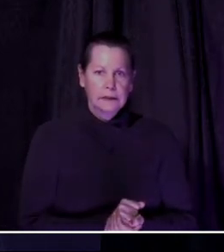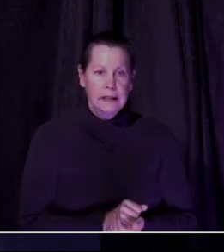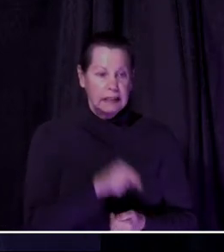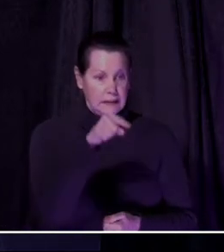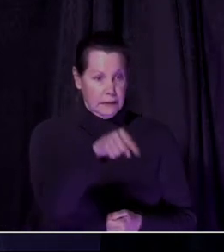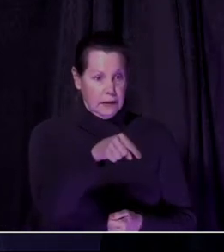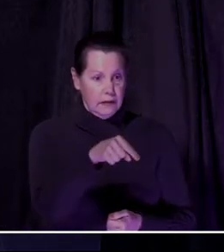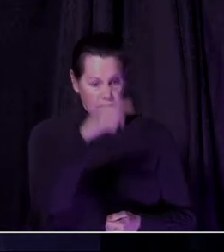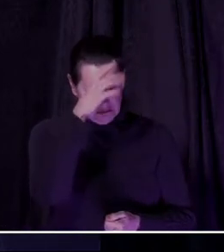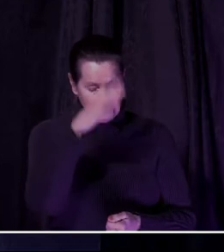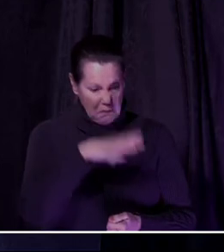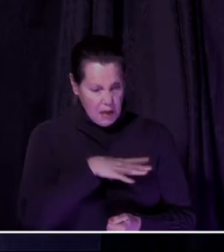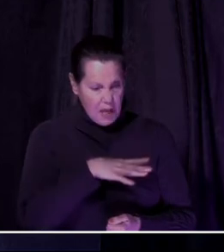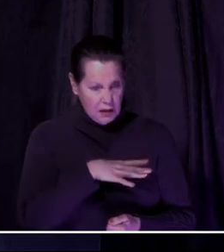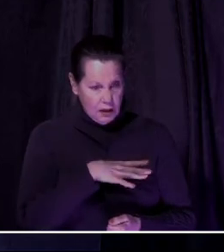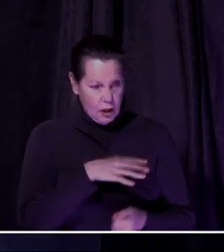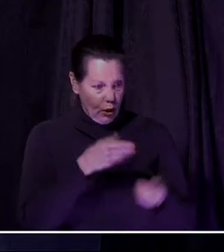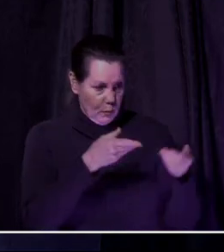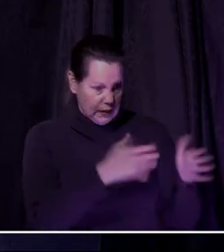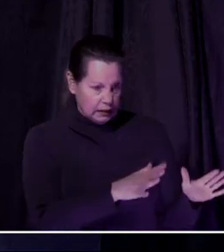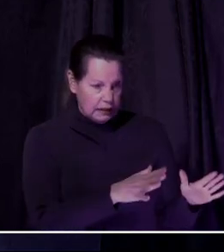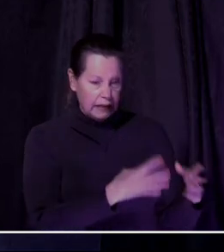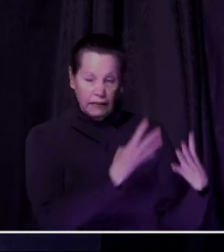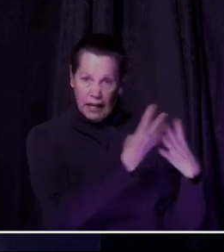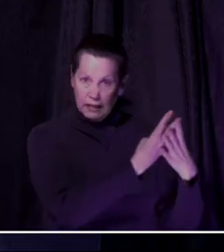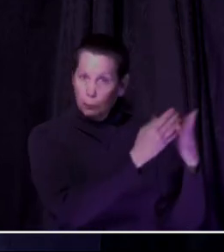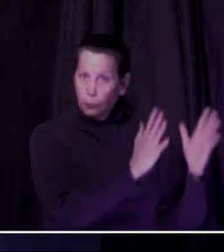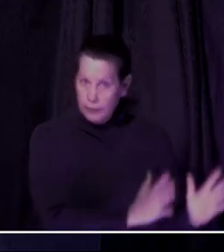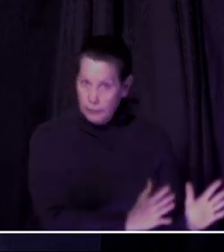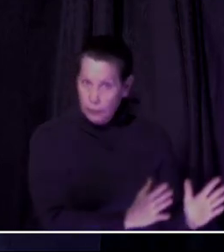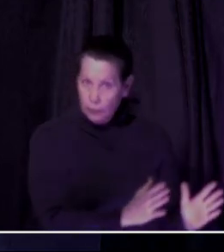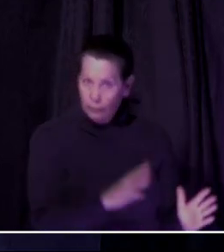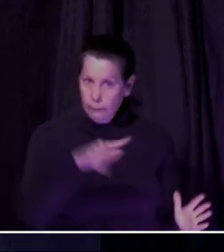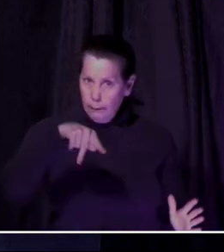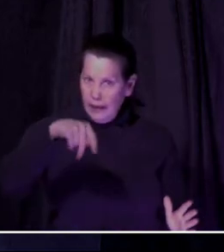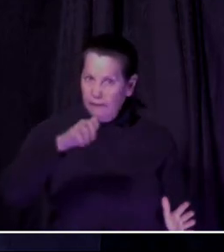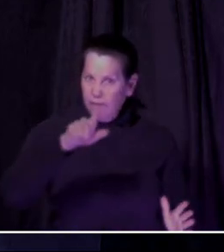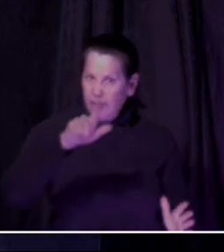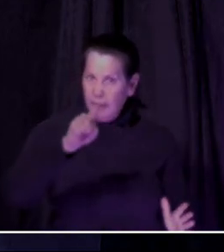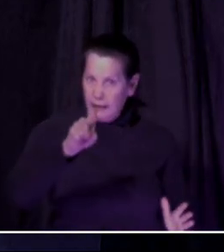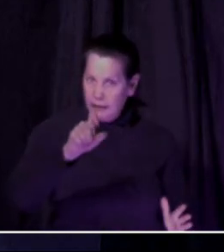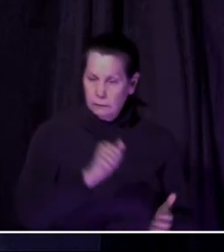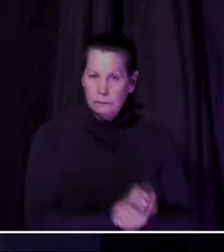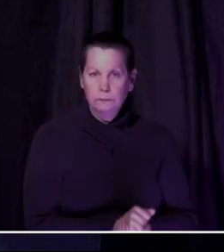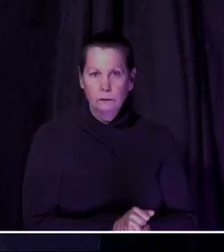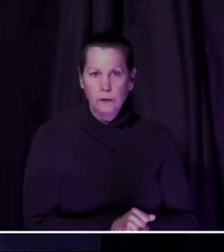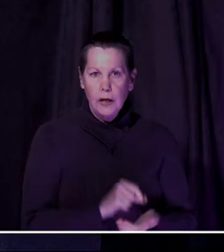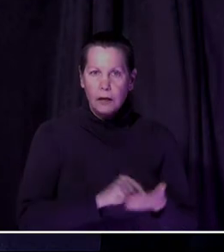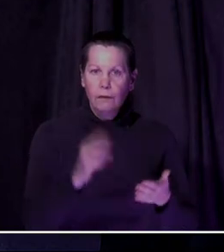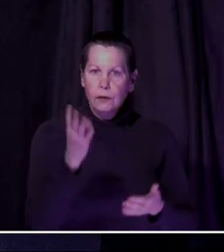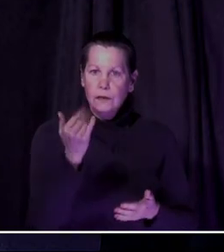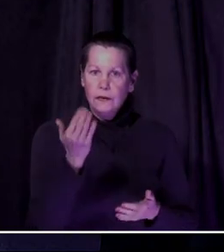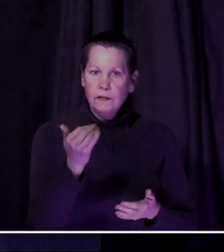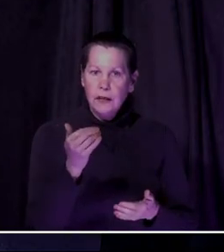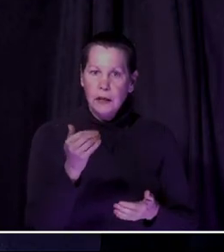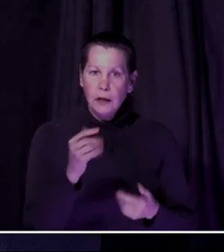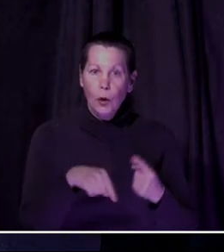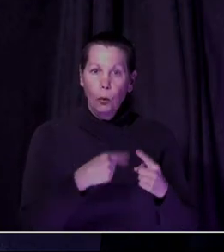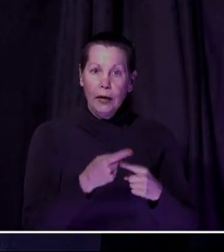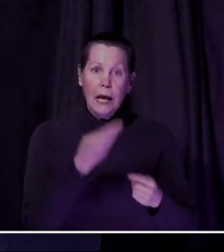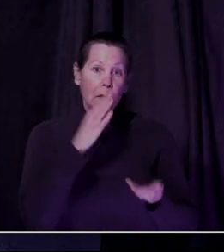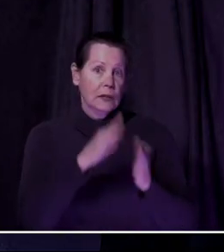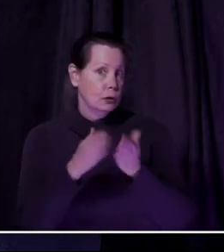man who was left as a prisoner by Felix. In verse 15, when I was in